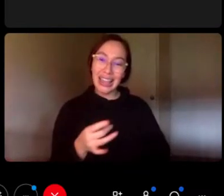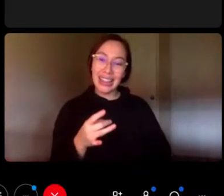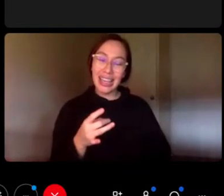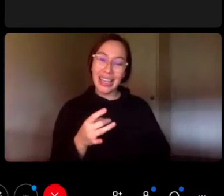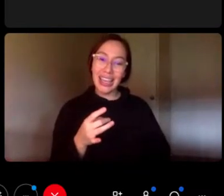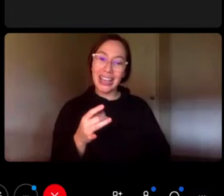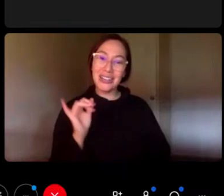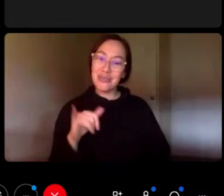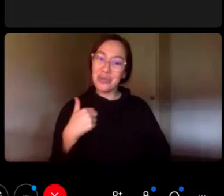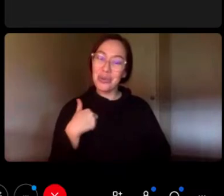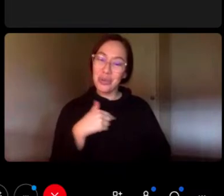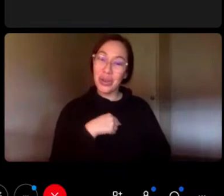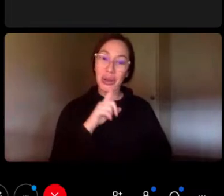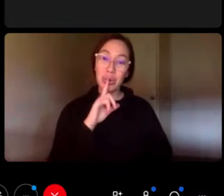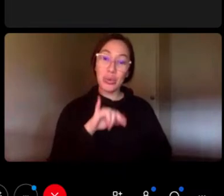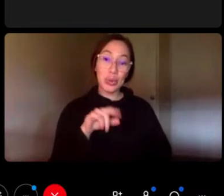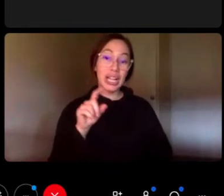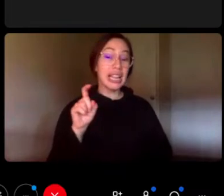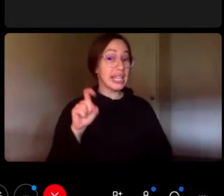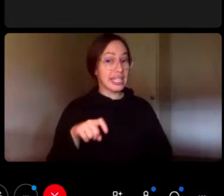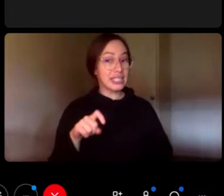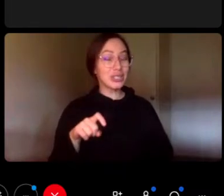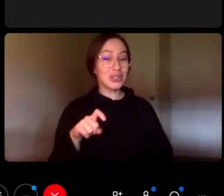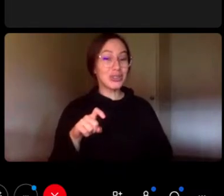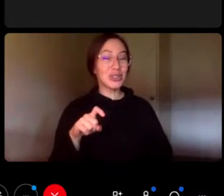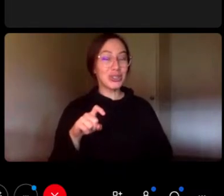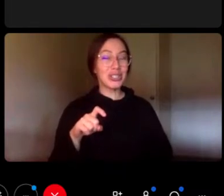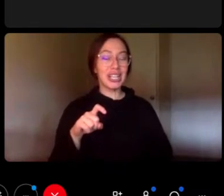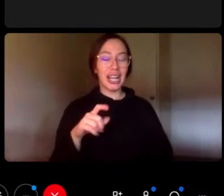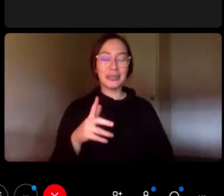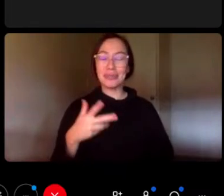the fact that we really need to bring